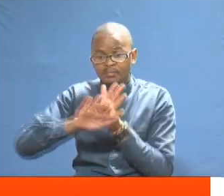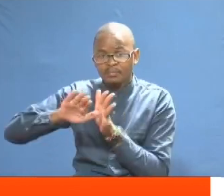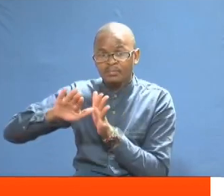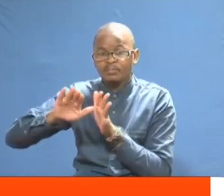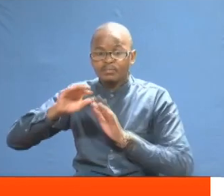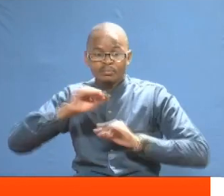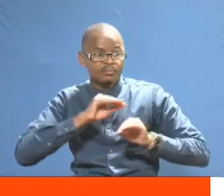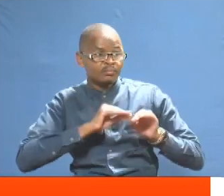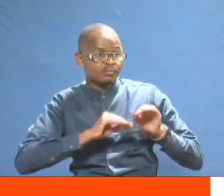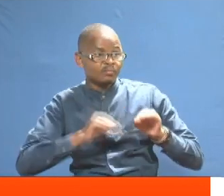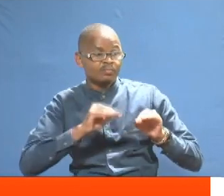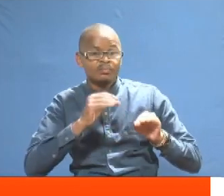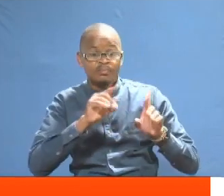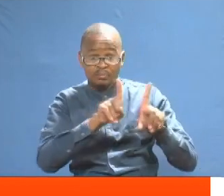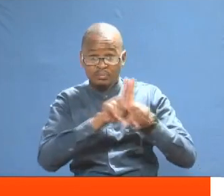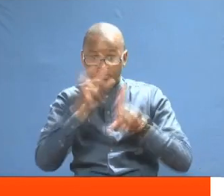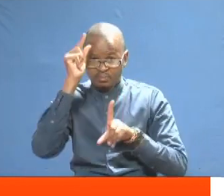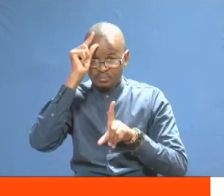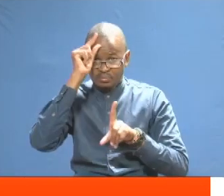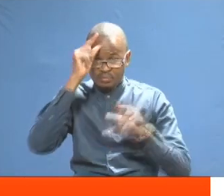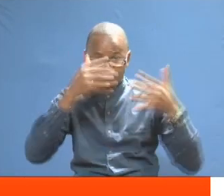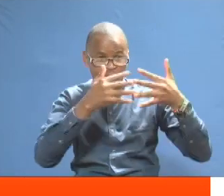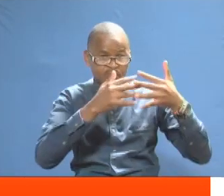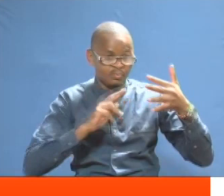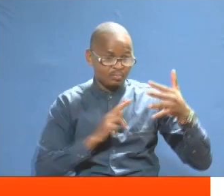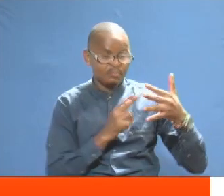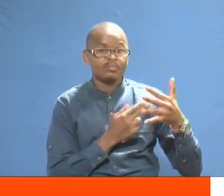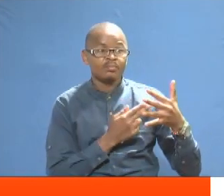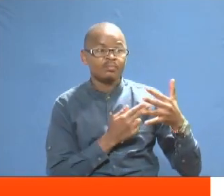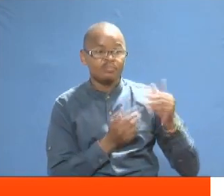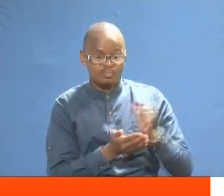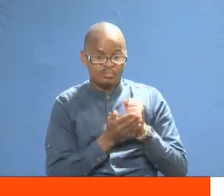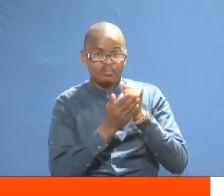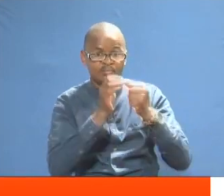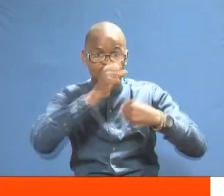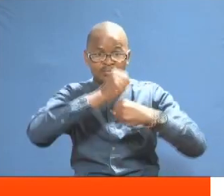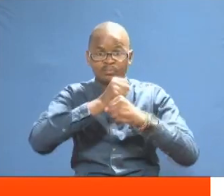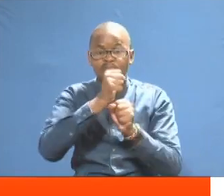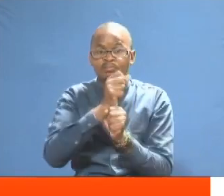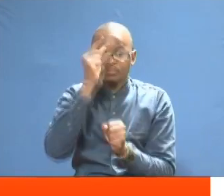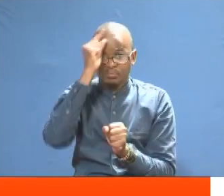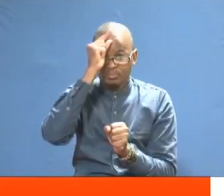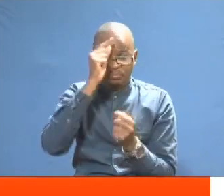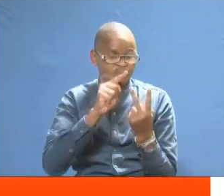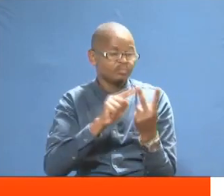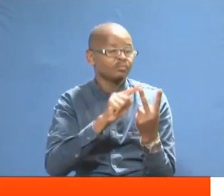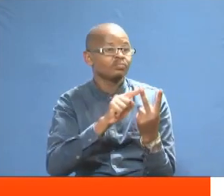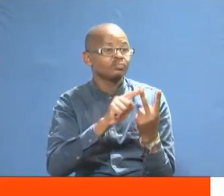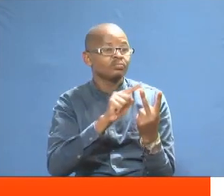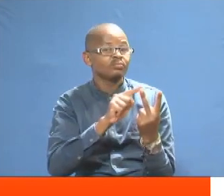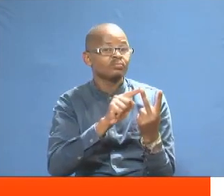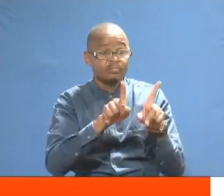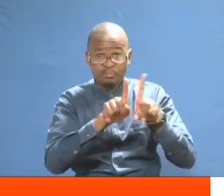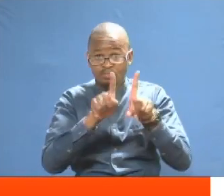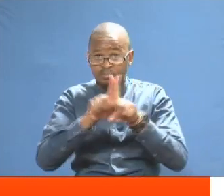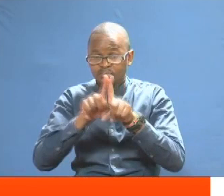elections, the same government is persecuting some of us who assisted in forming the government. And secondly, the